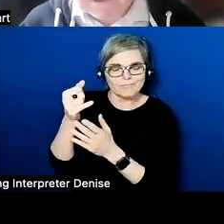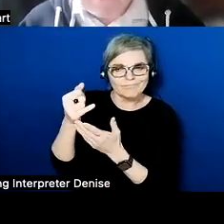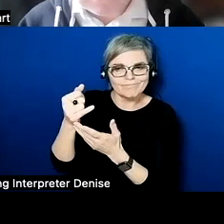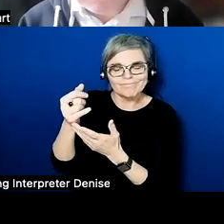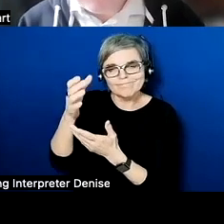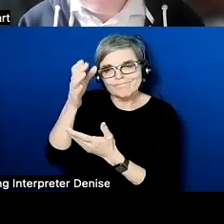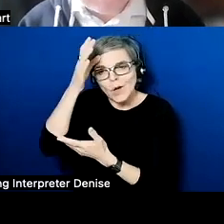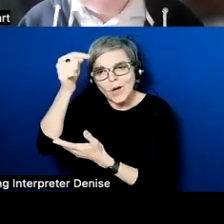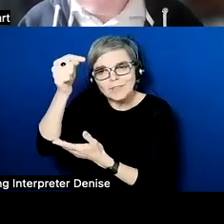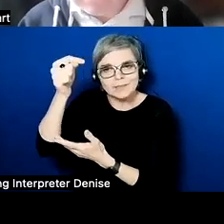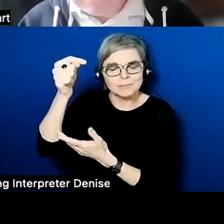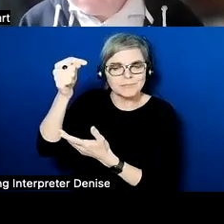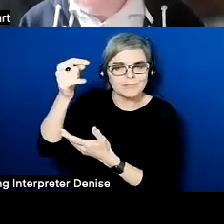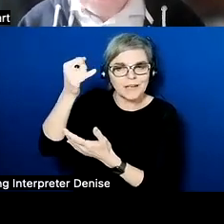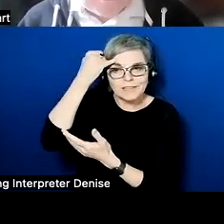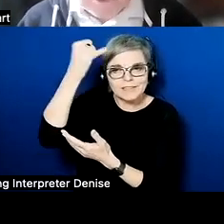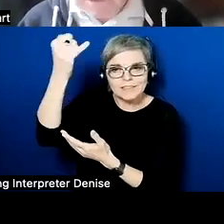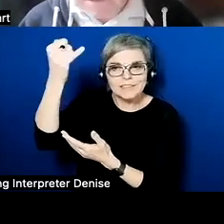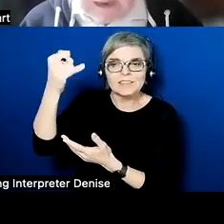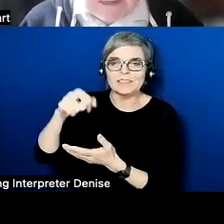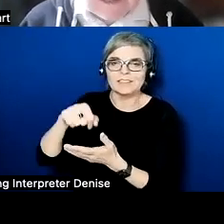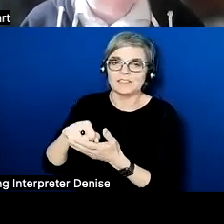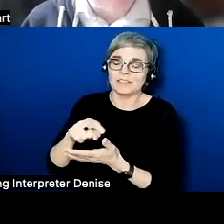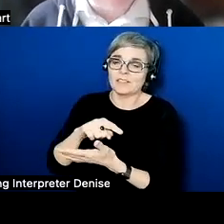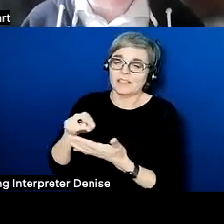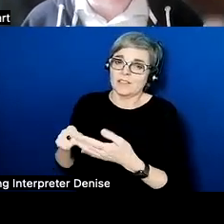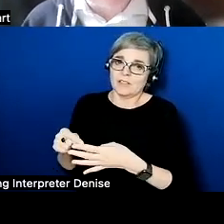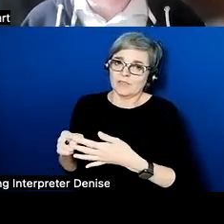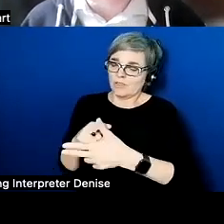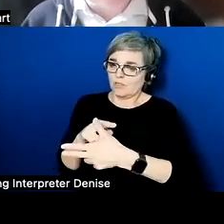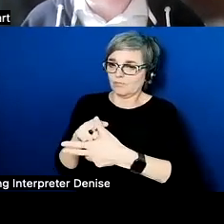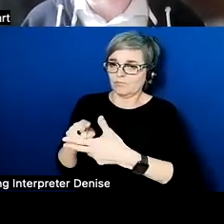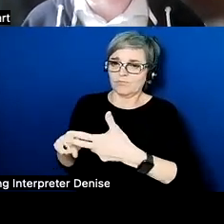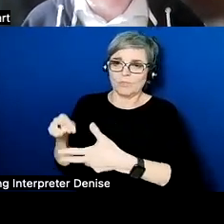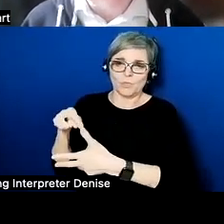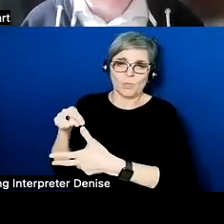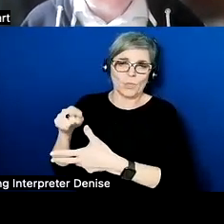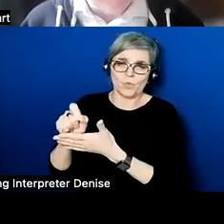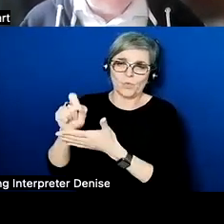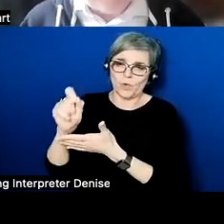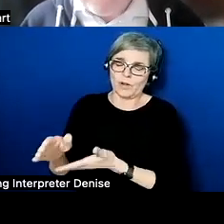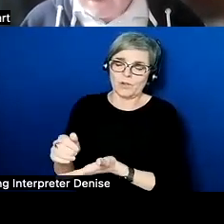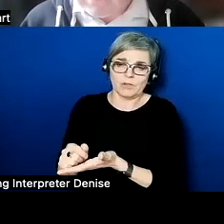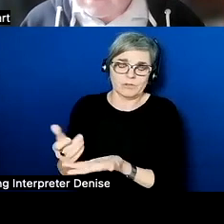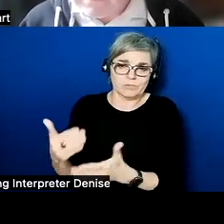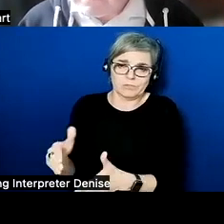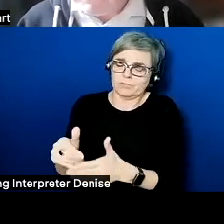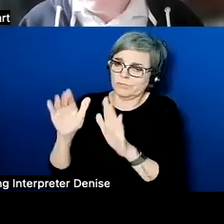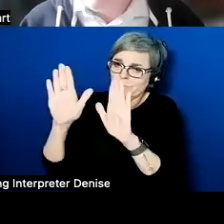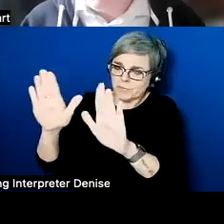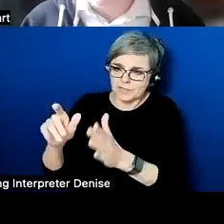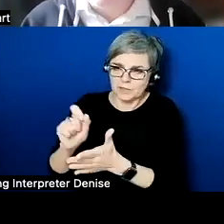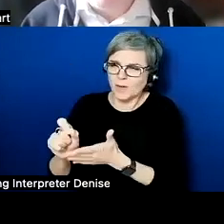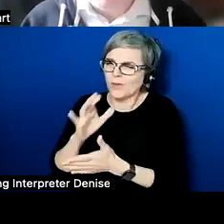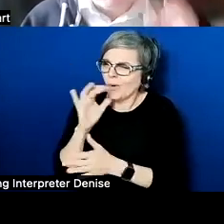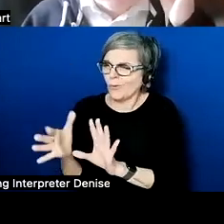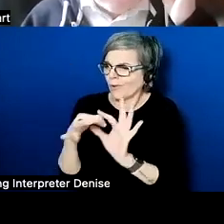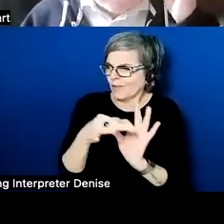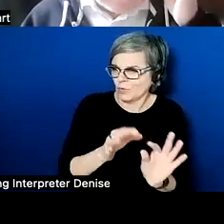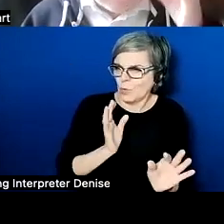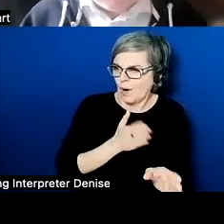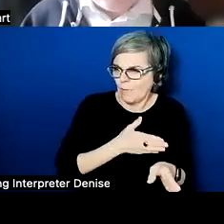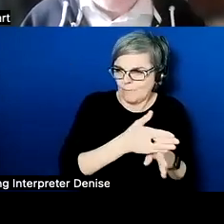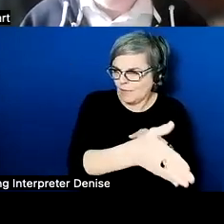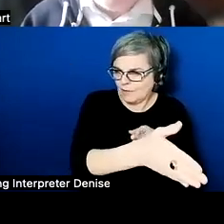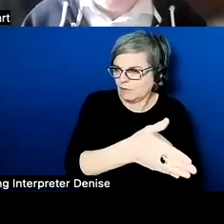think she's got an enormous contribution to make to our field, a writer called Brené Brown. And she does write a